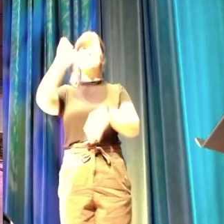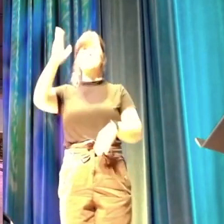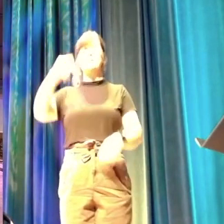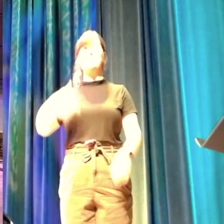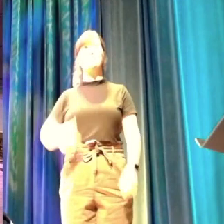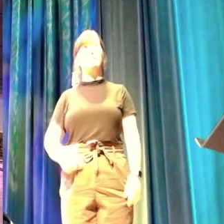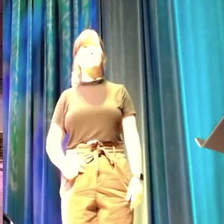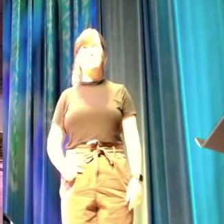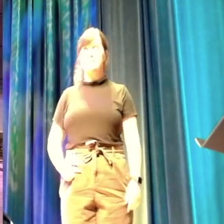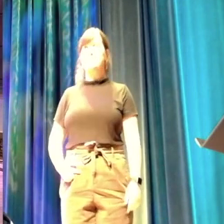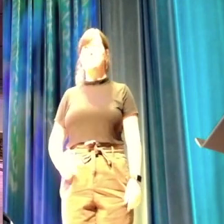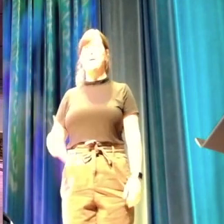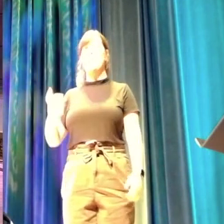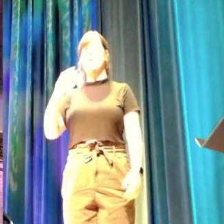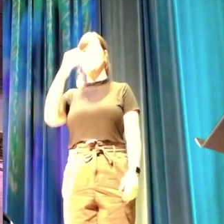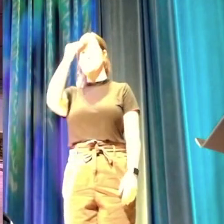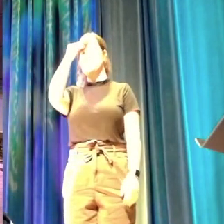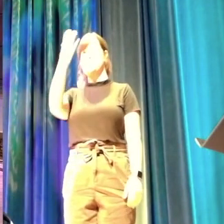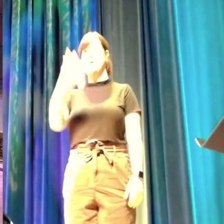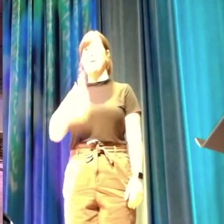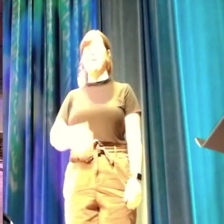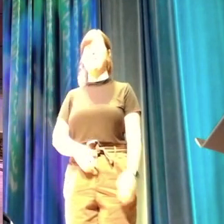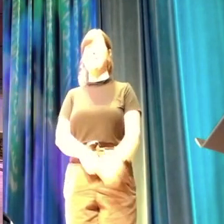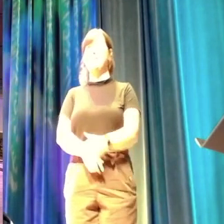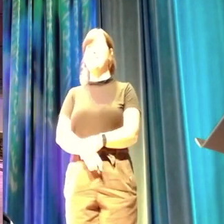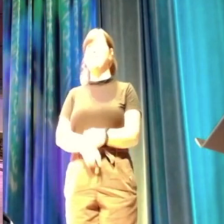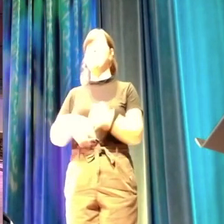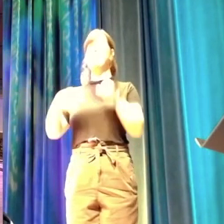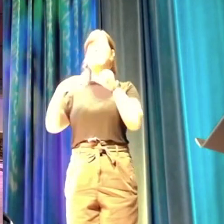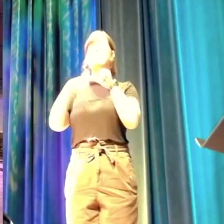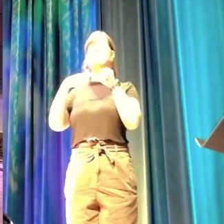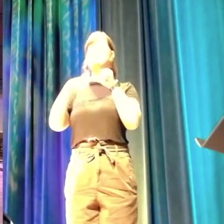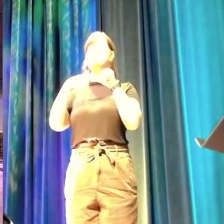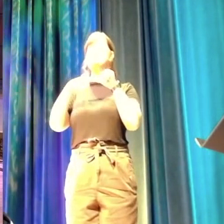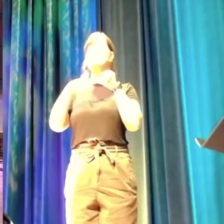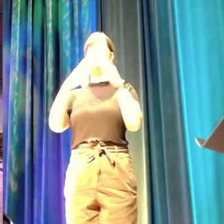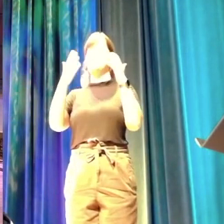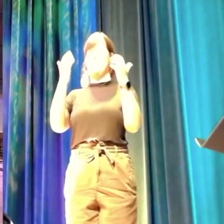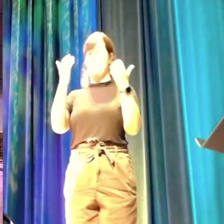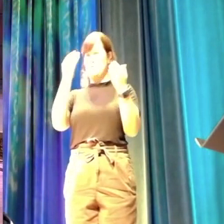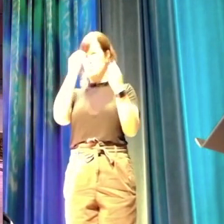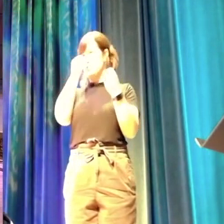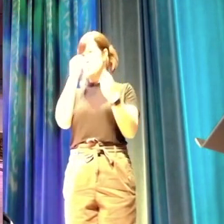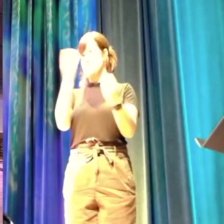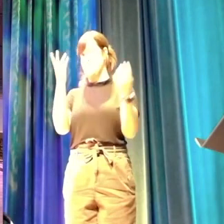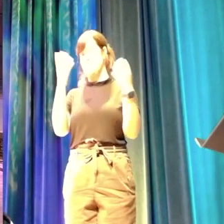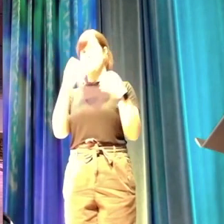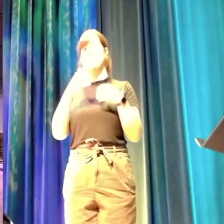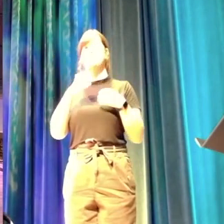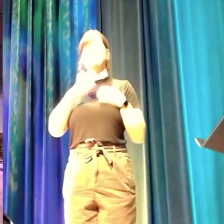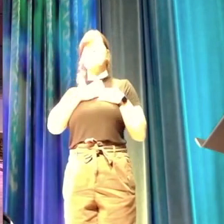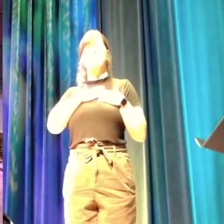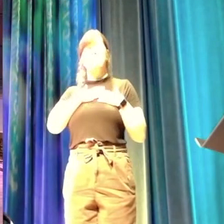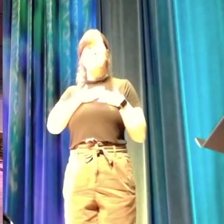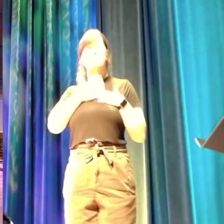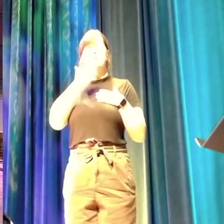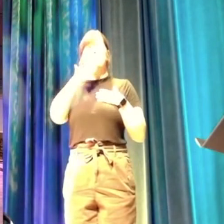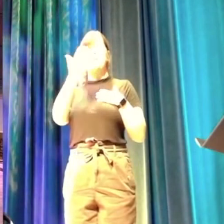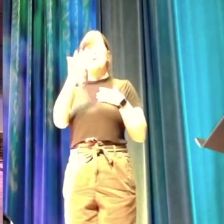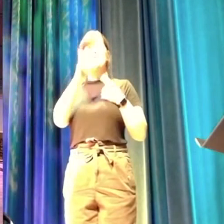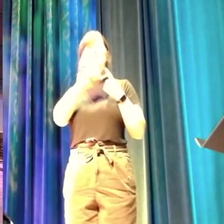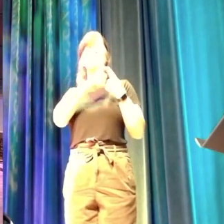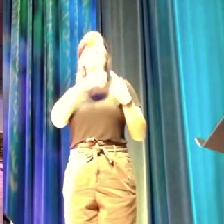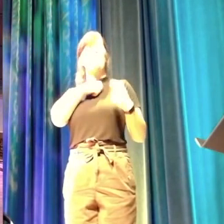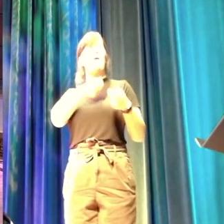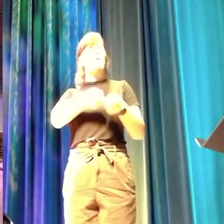And I just want to say that first and foremost, let me say a heartfelt thank you to the White